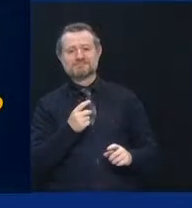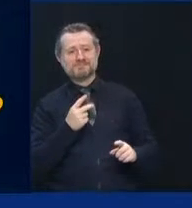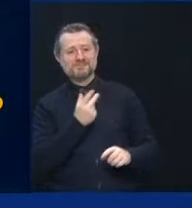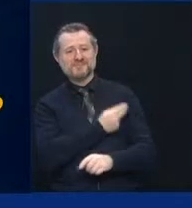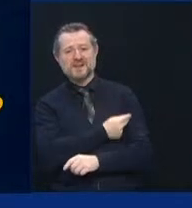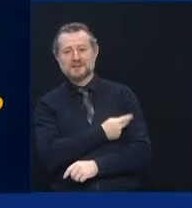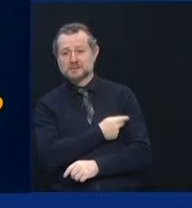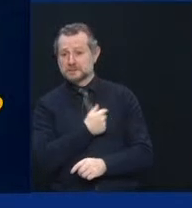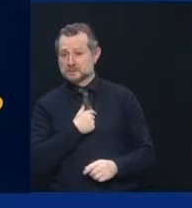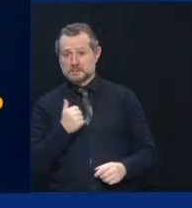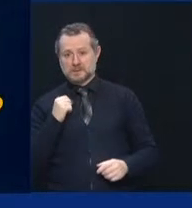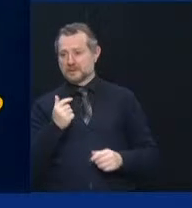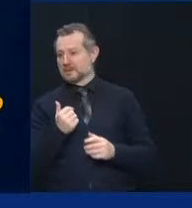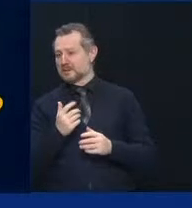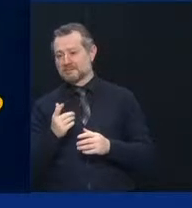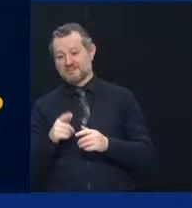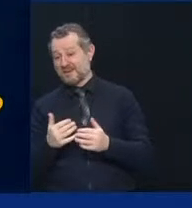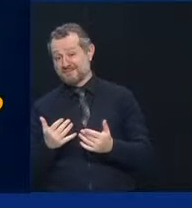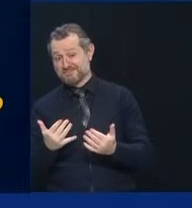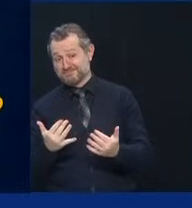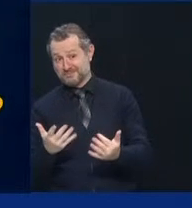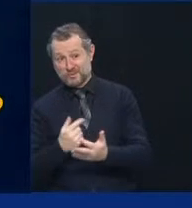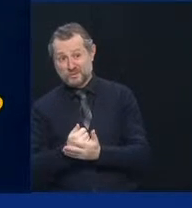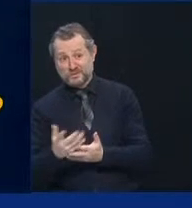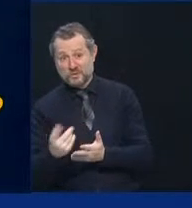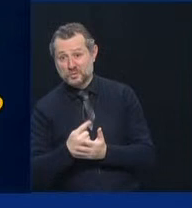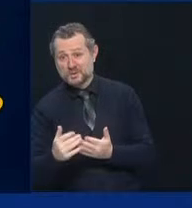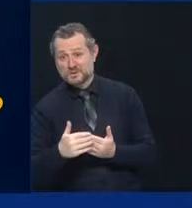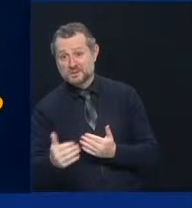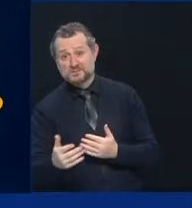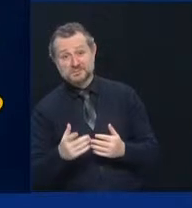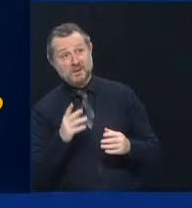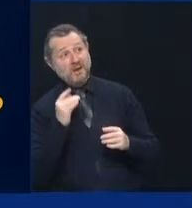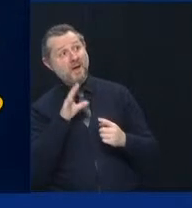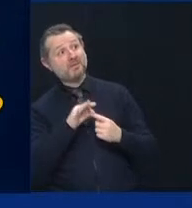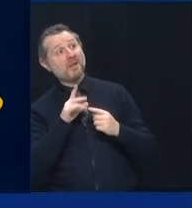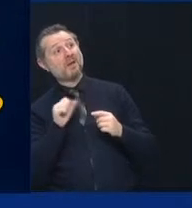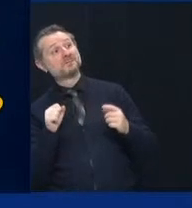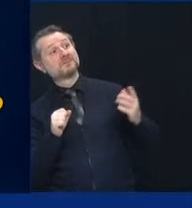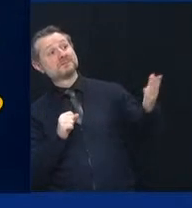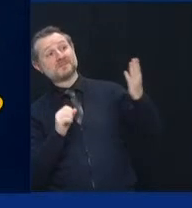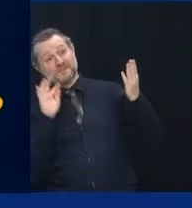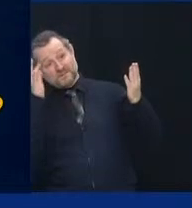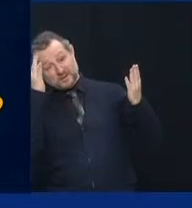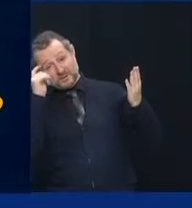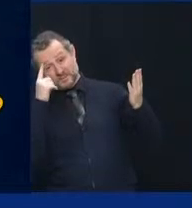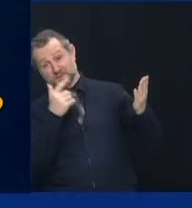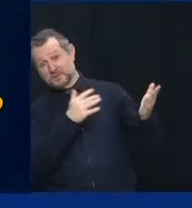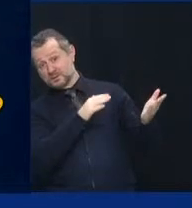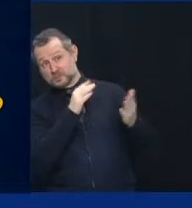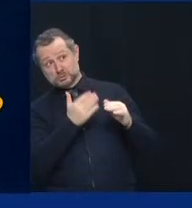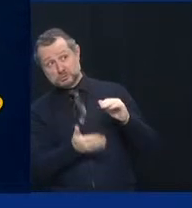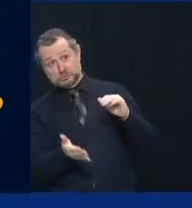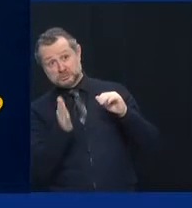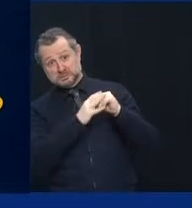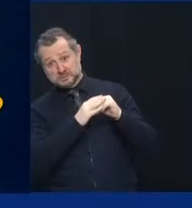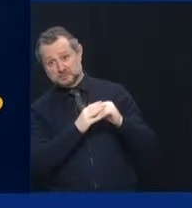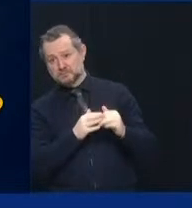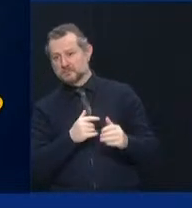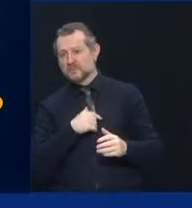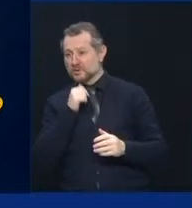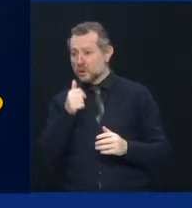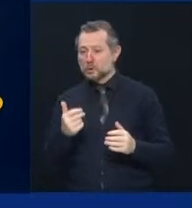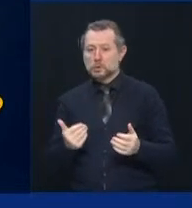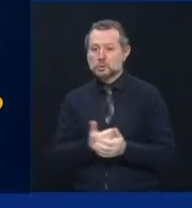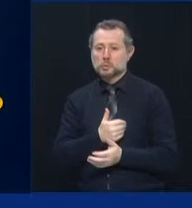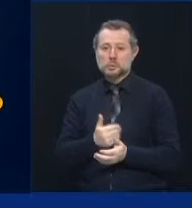weeks unless the federal supply was increased. So this is not new. I asked on January 8th,